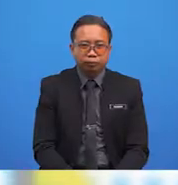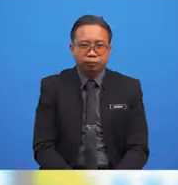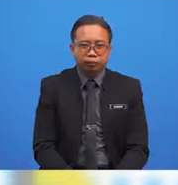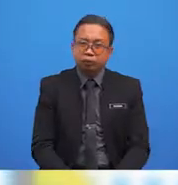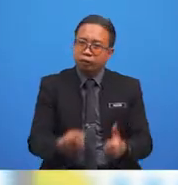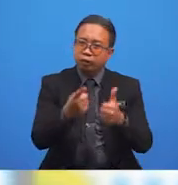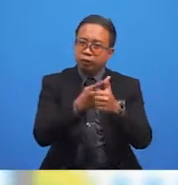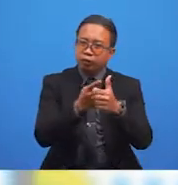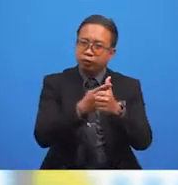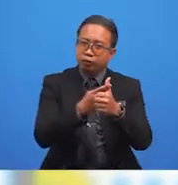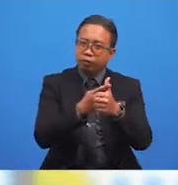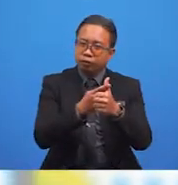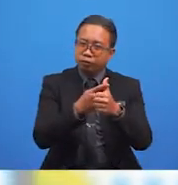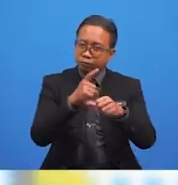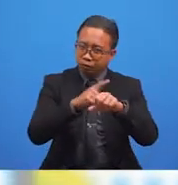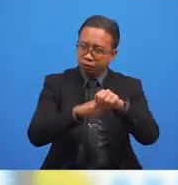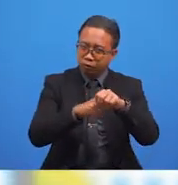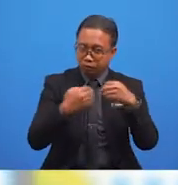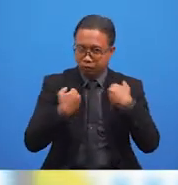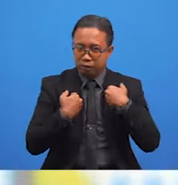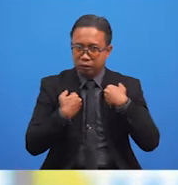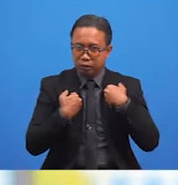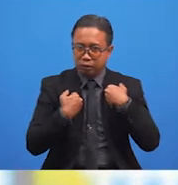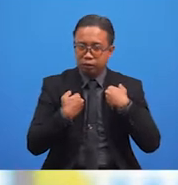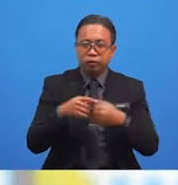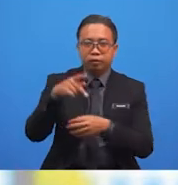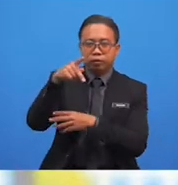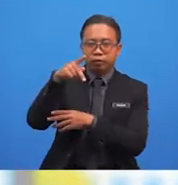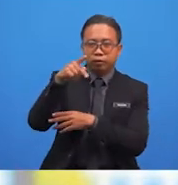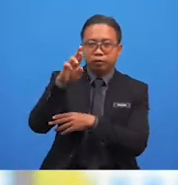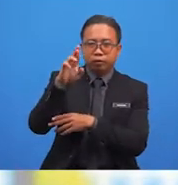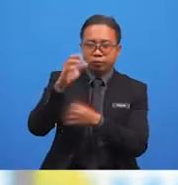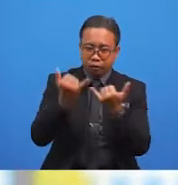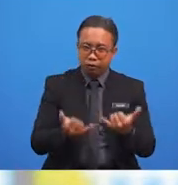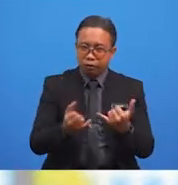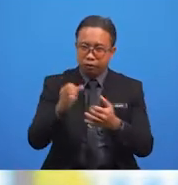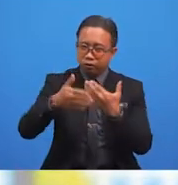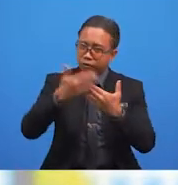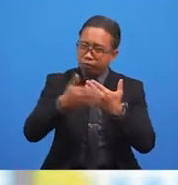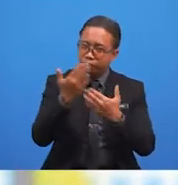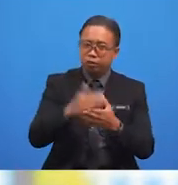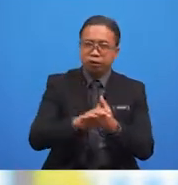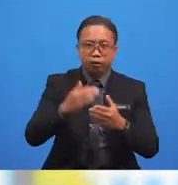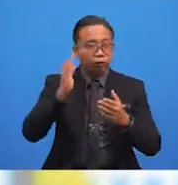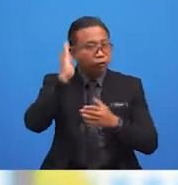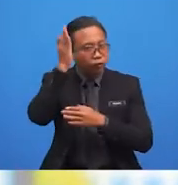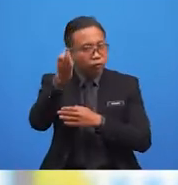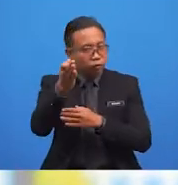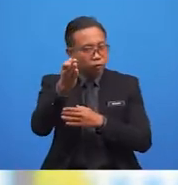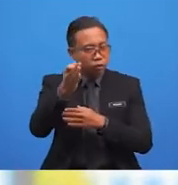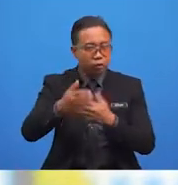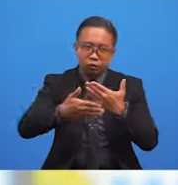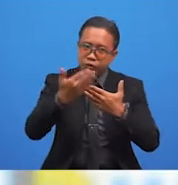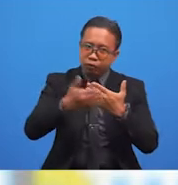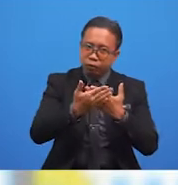The first conditional has the present simple after if, then the future simple in